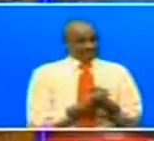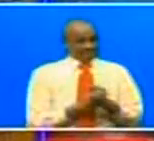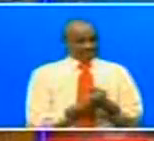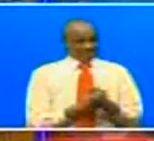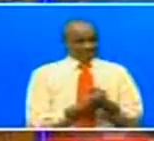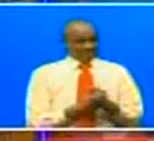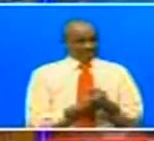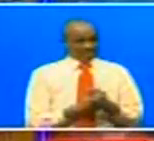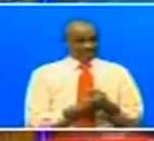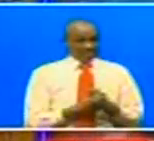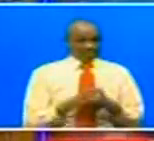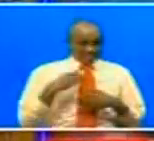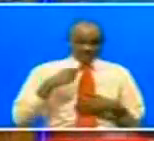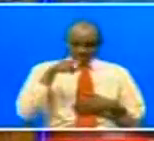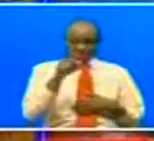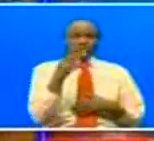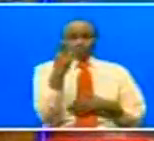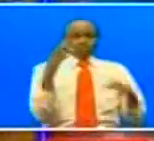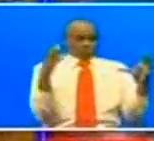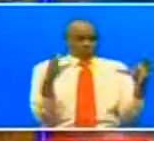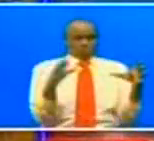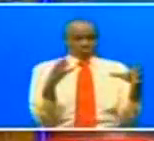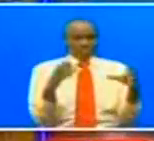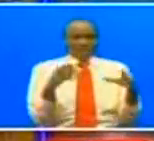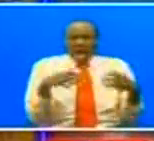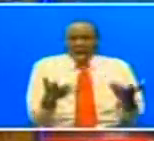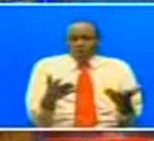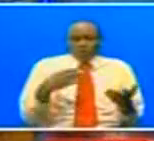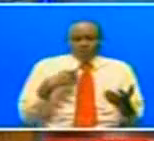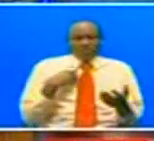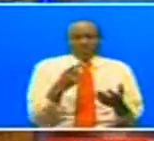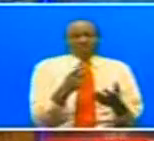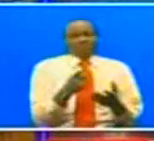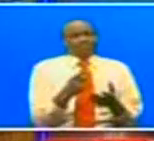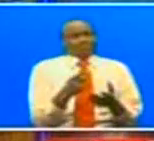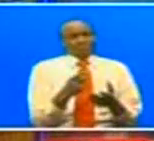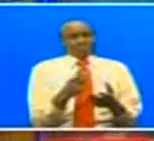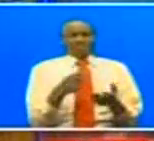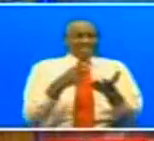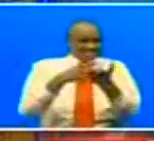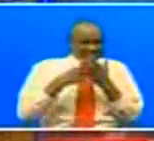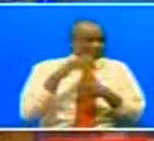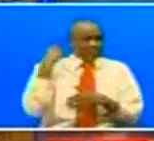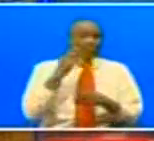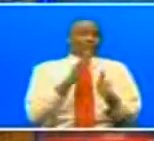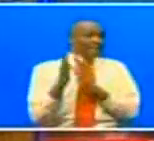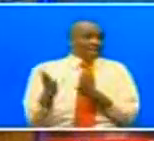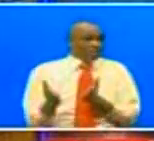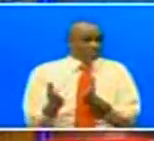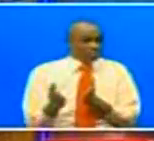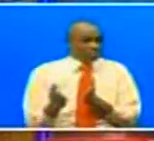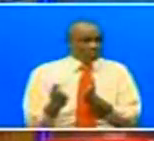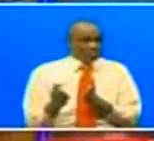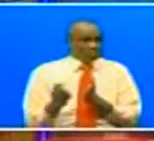expect, as two old and close partners. And going back to how you framed this debate in this discussion in the opening,